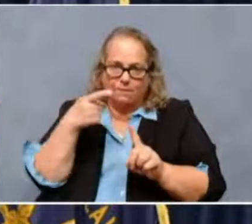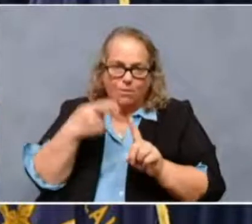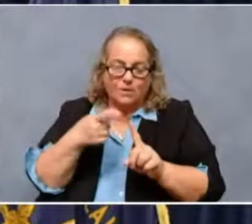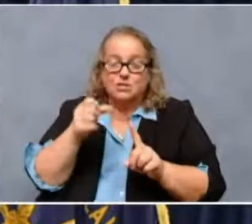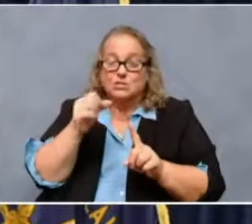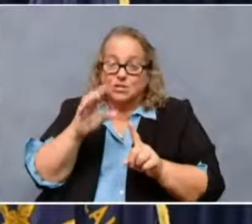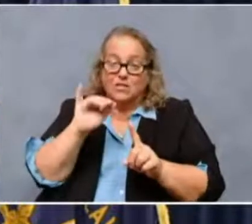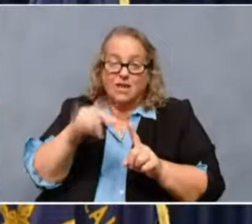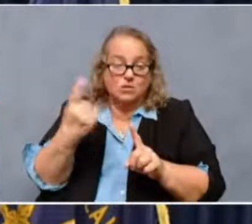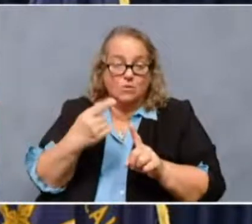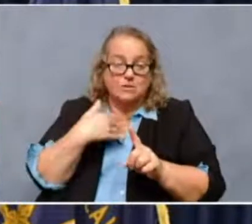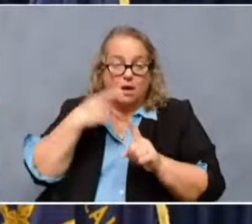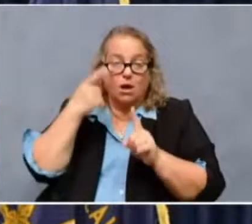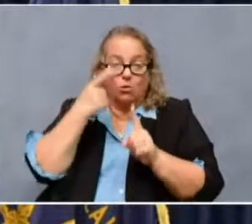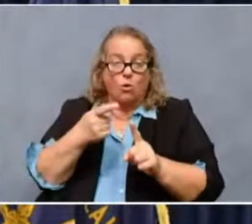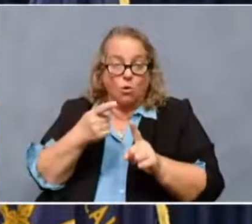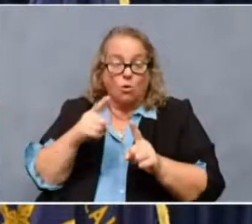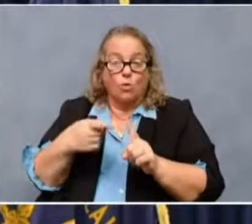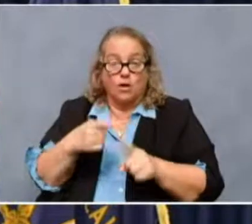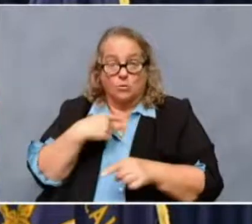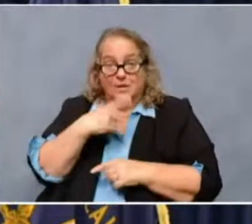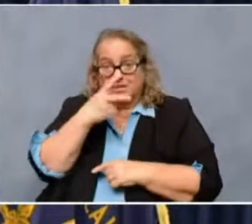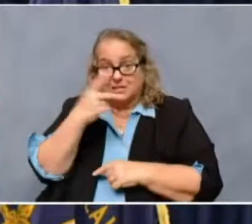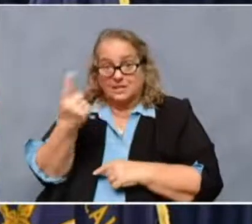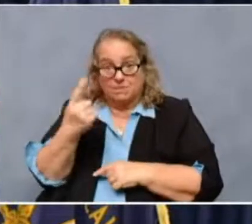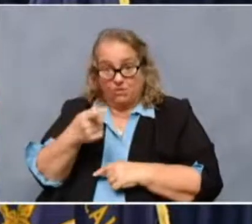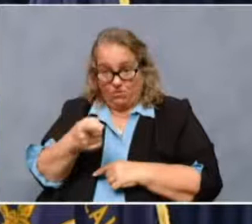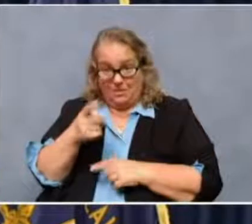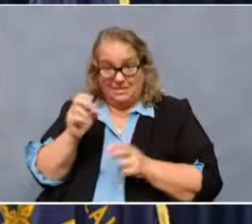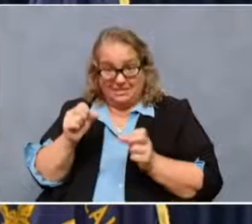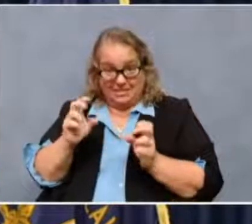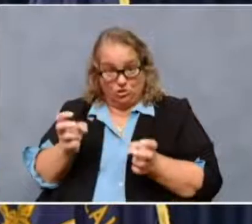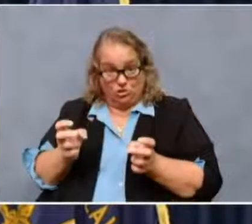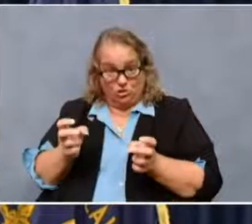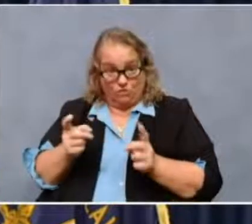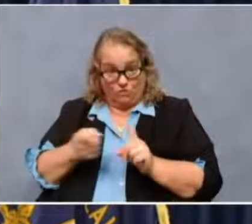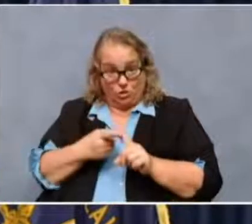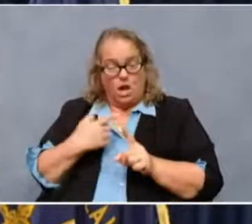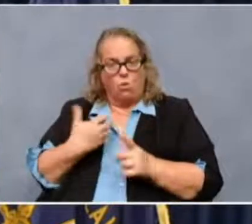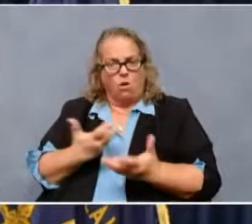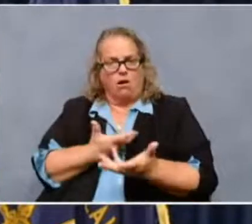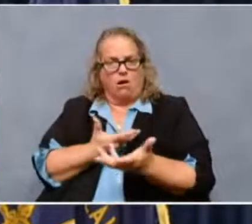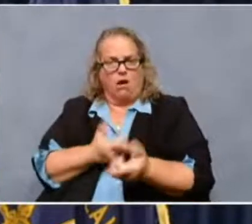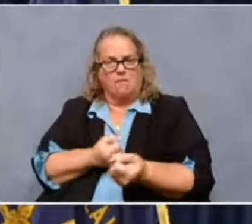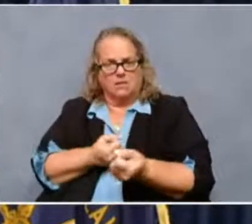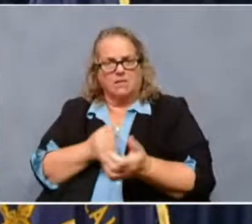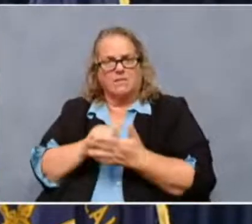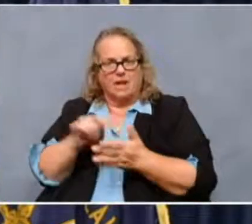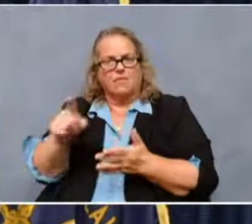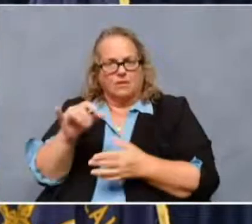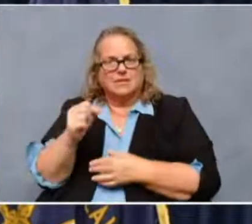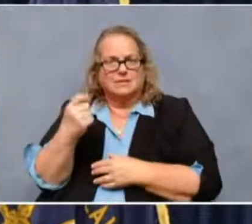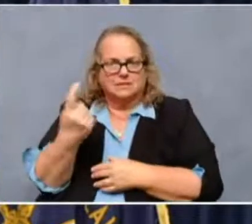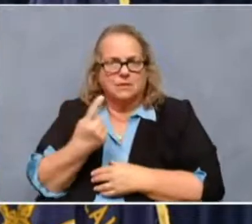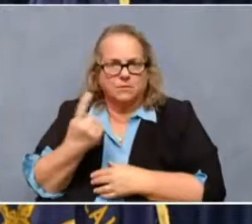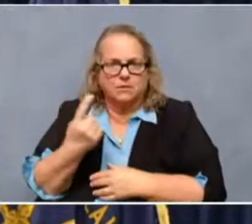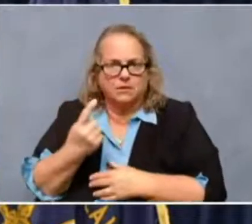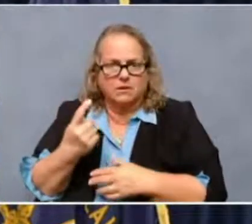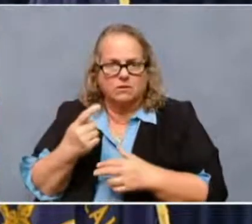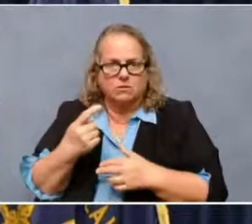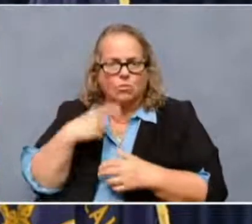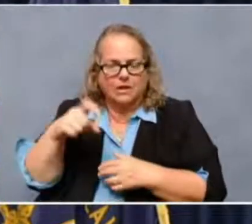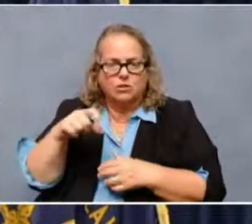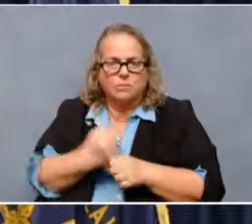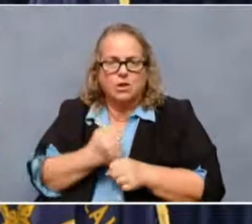goal. When we see that there's an issue first, I want to be fairly confident that there is one before we'd make